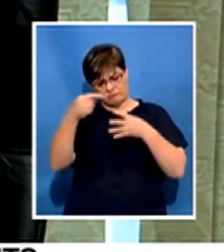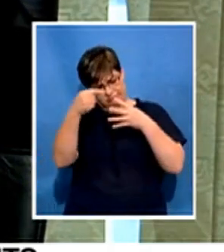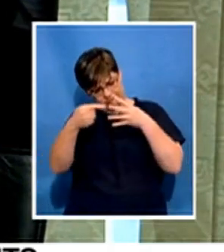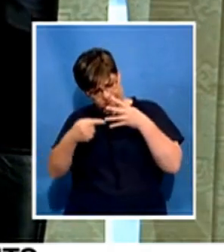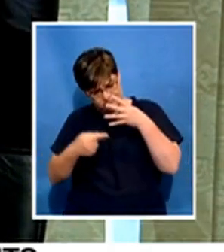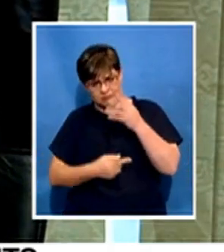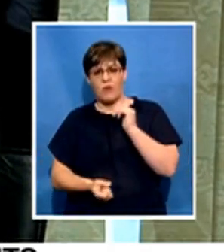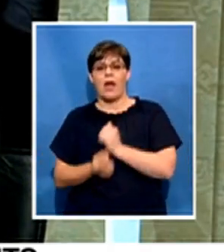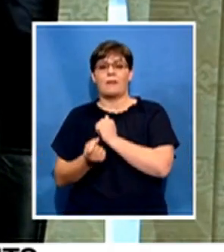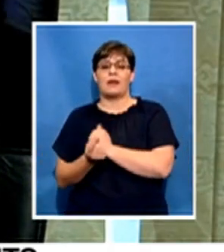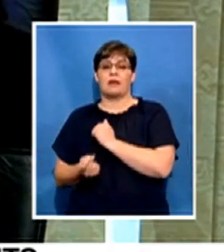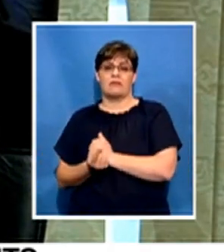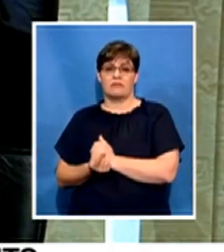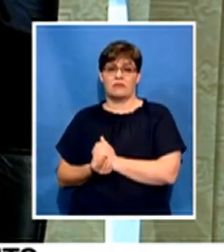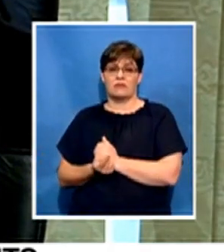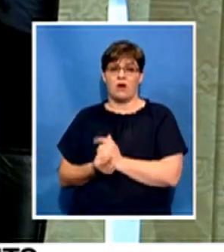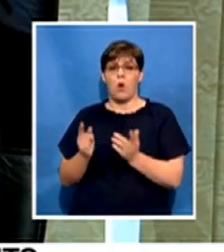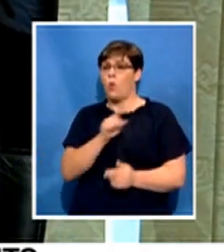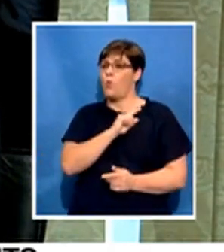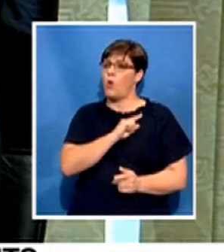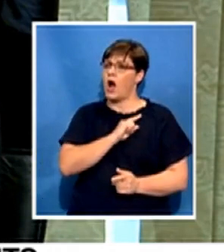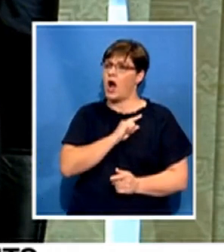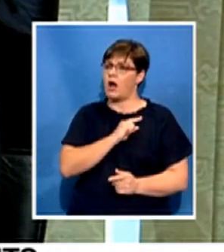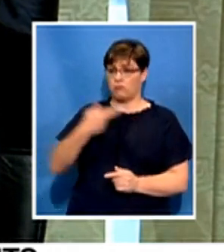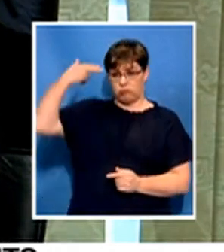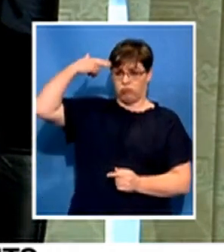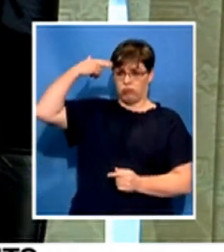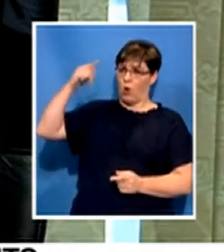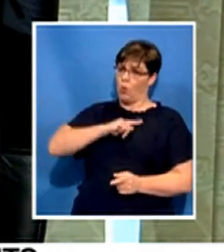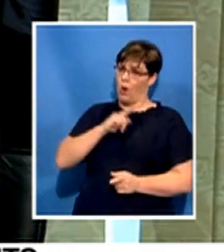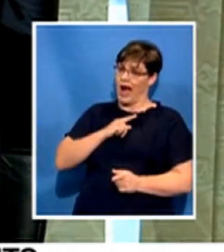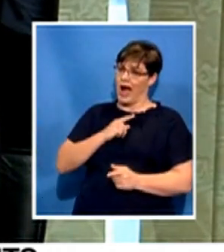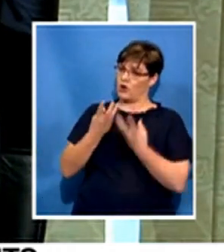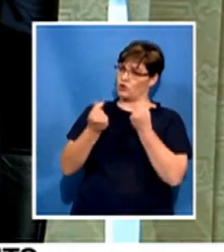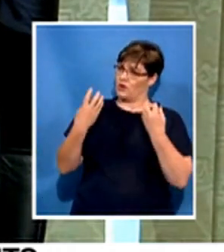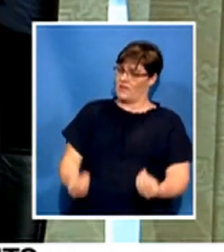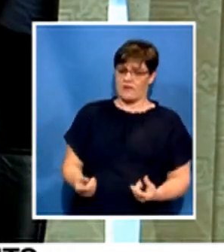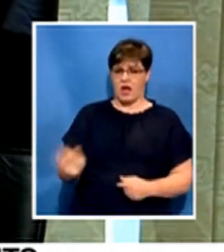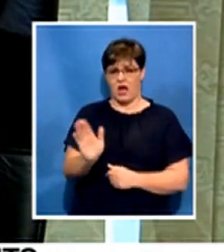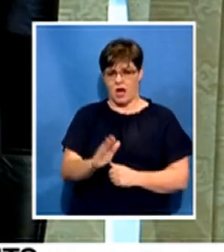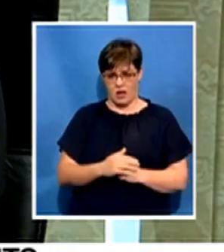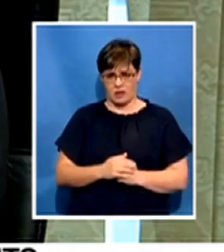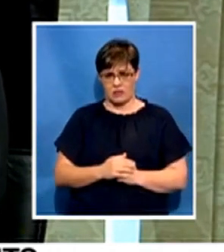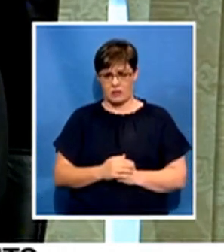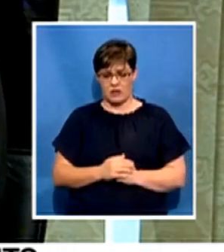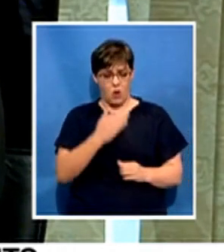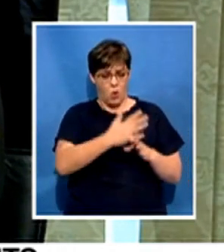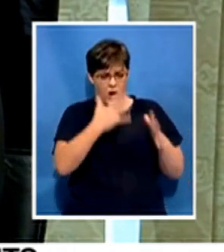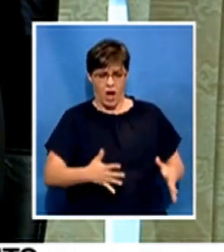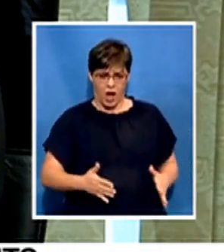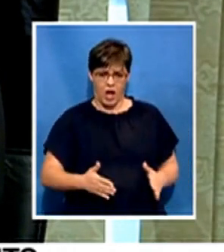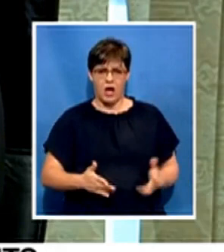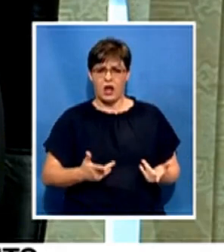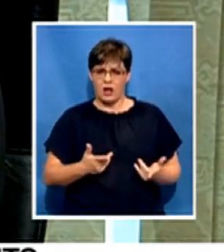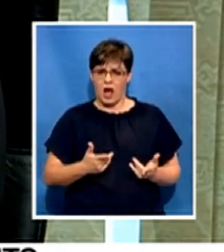to be held at ransom because we've got a resolution. Workers are not robots, you know. And you can't say, but we are holding you